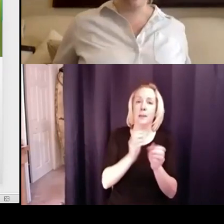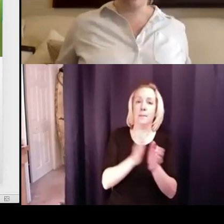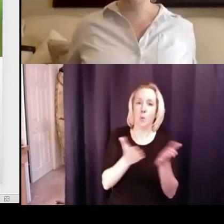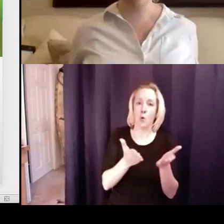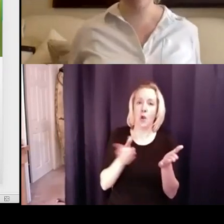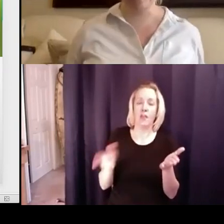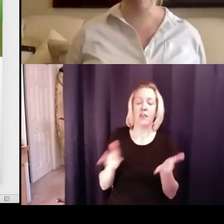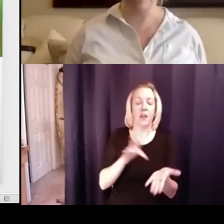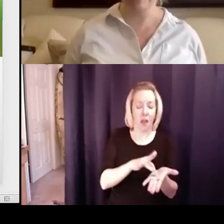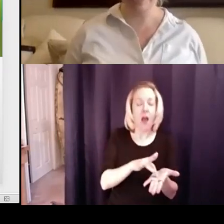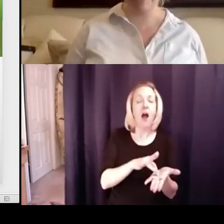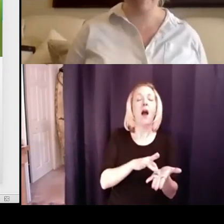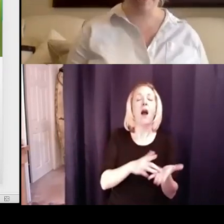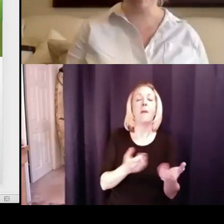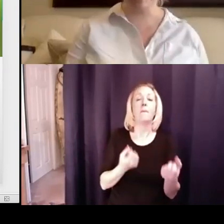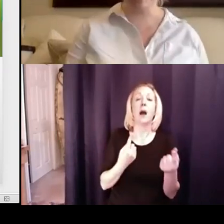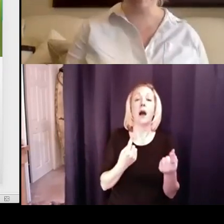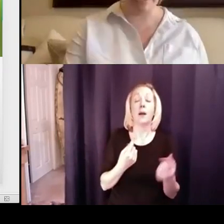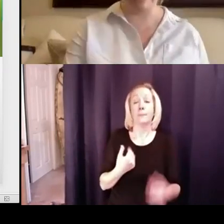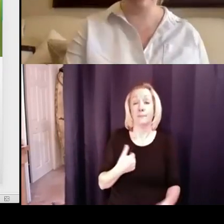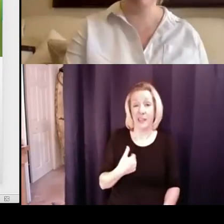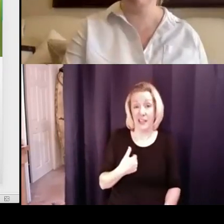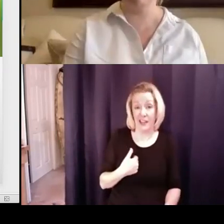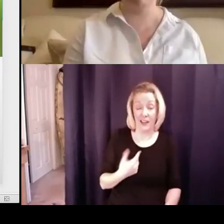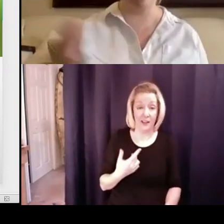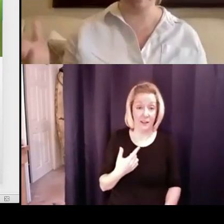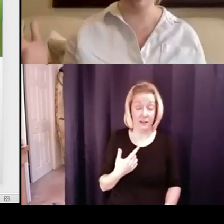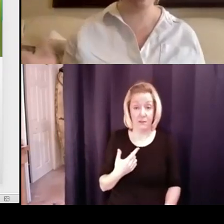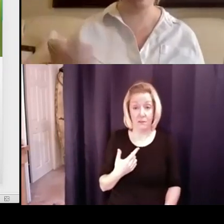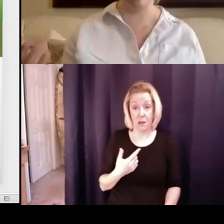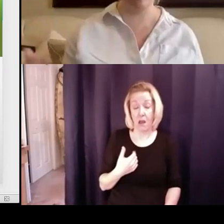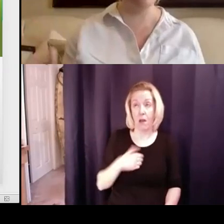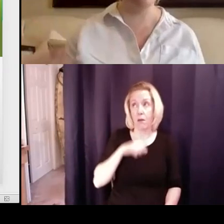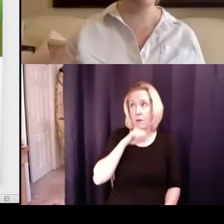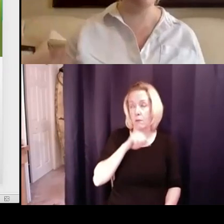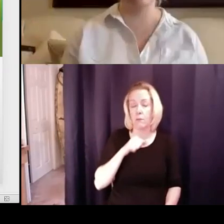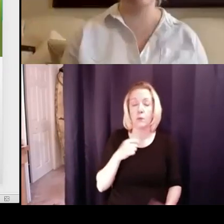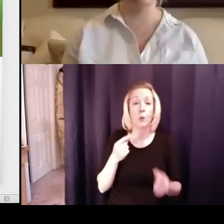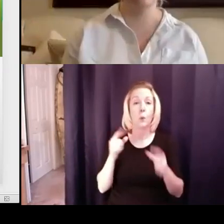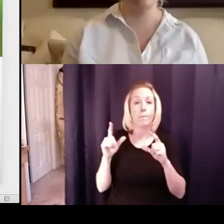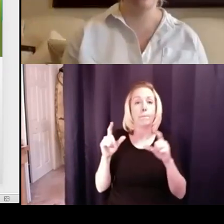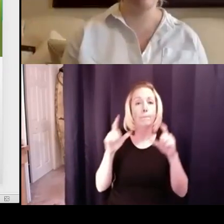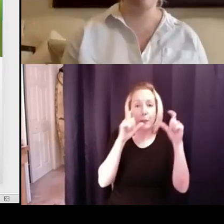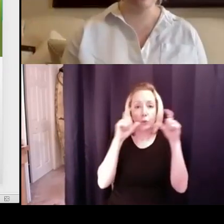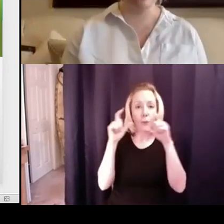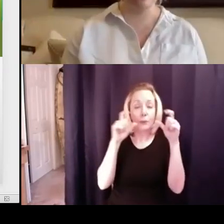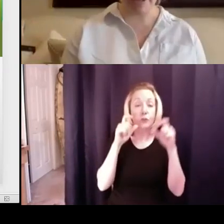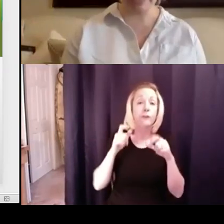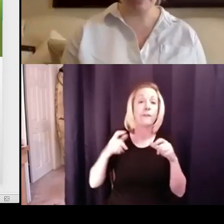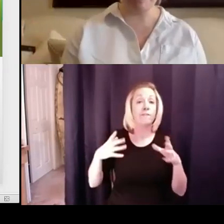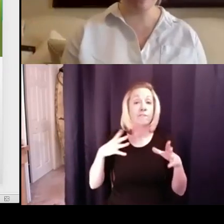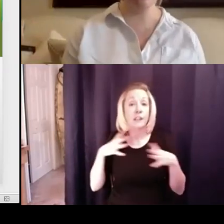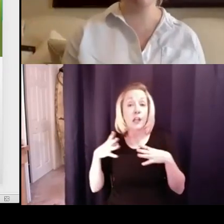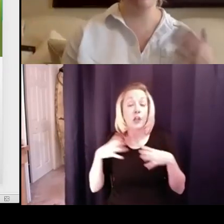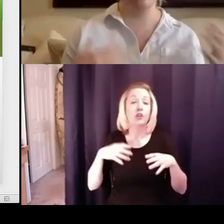So I don't know about you, but I love to take pictures whenever I'm on vacation or at a party or with friends. And I like to look back